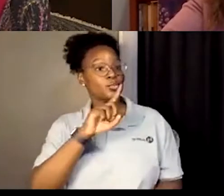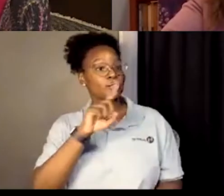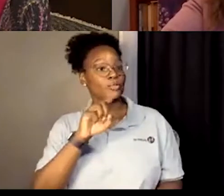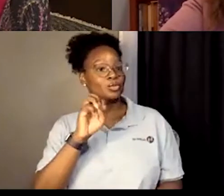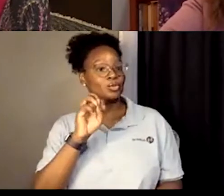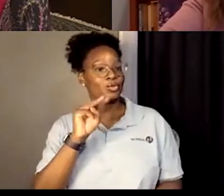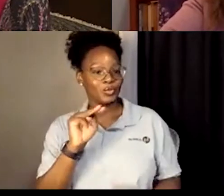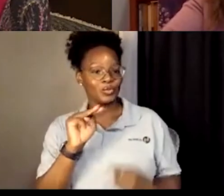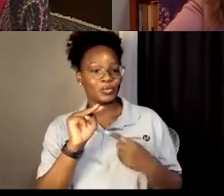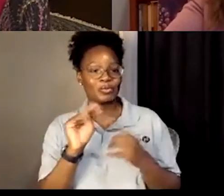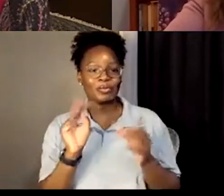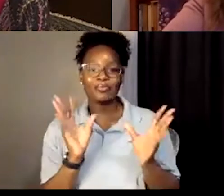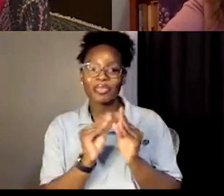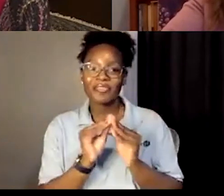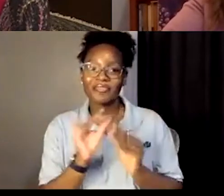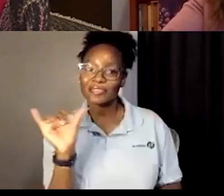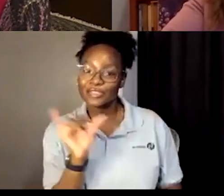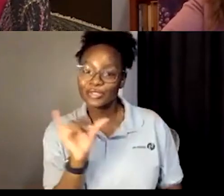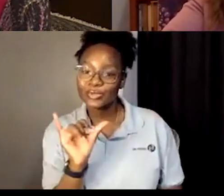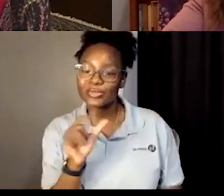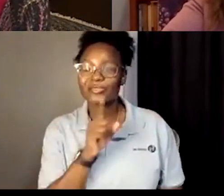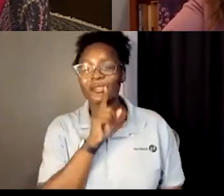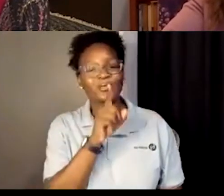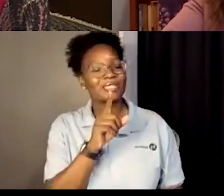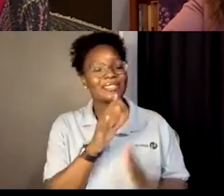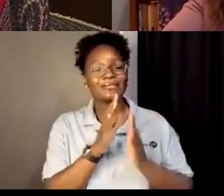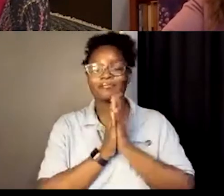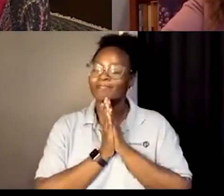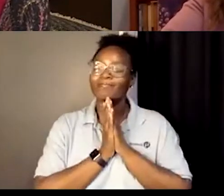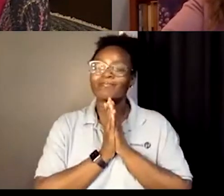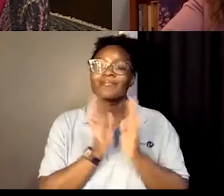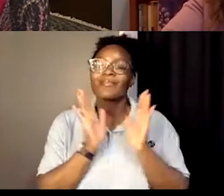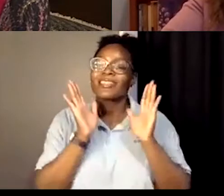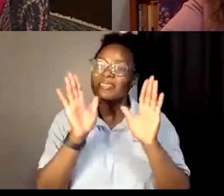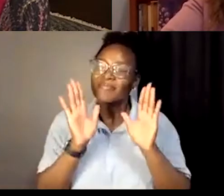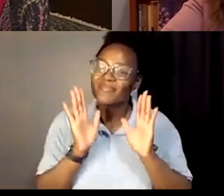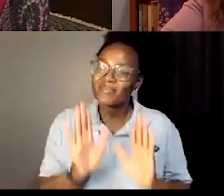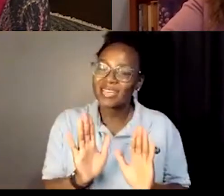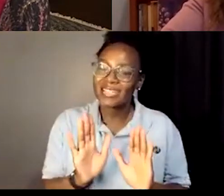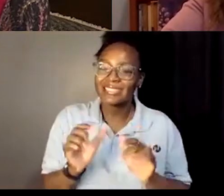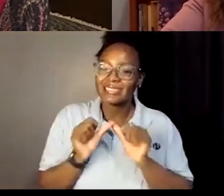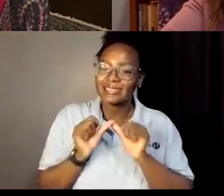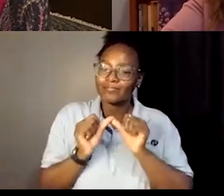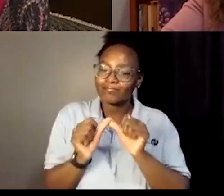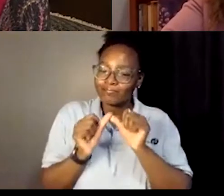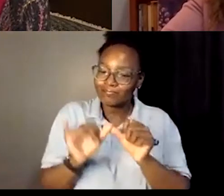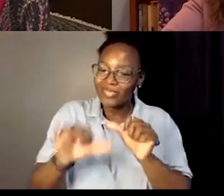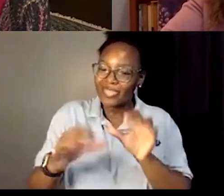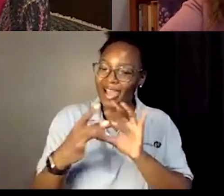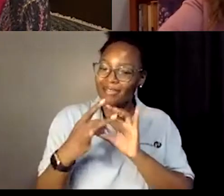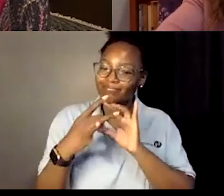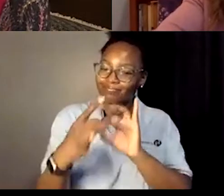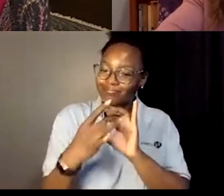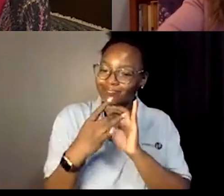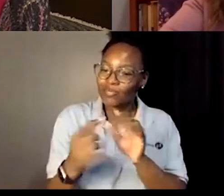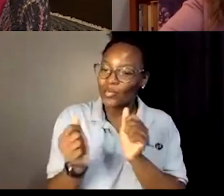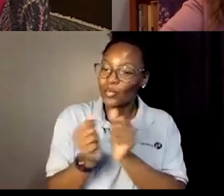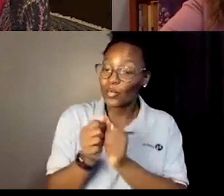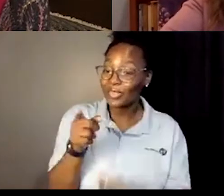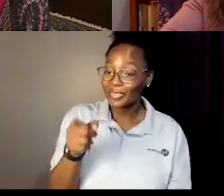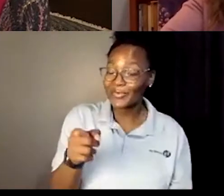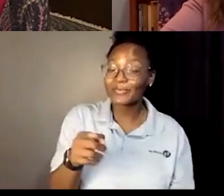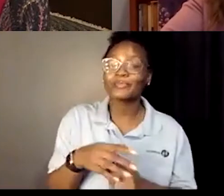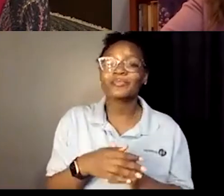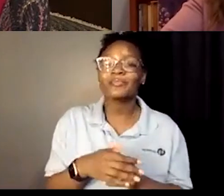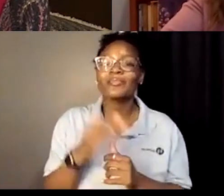well. So it's so lovely to be able to keep those links. Congratulations, the film. I haven't seen the full